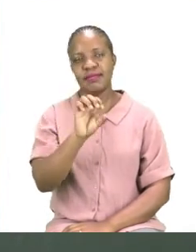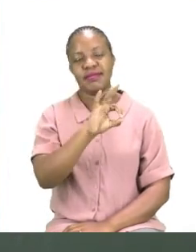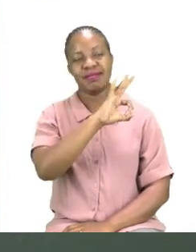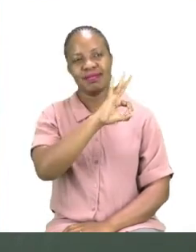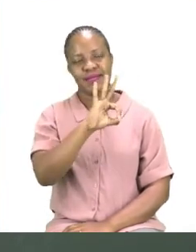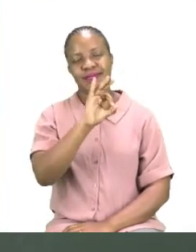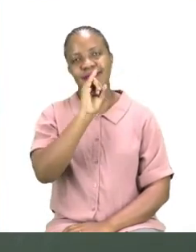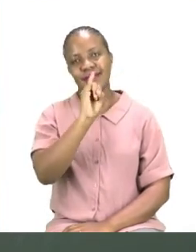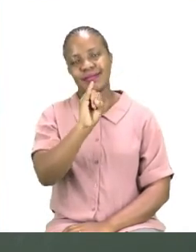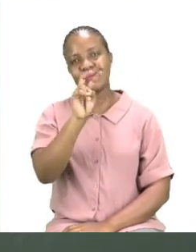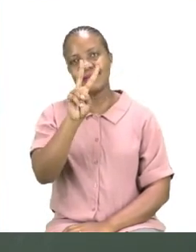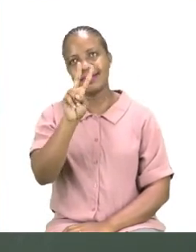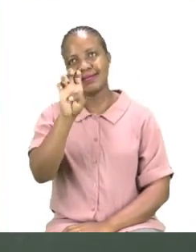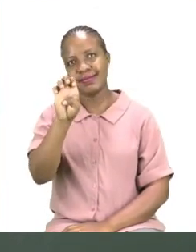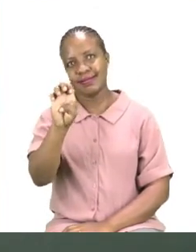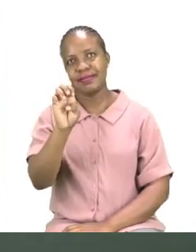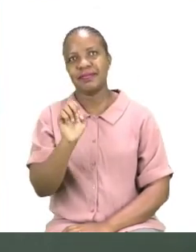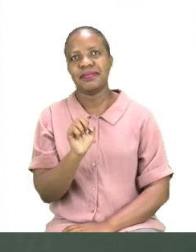5.